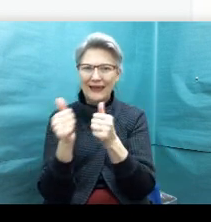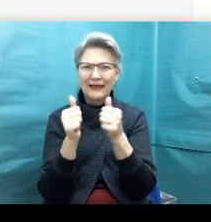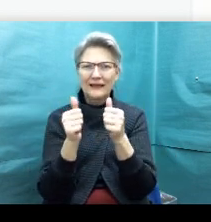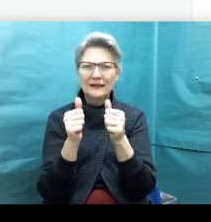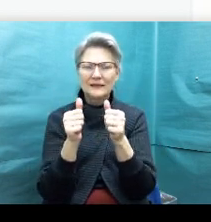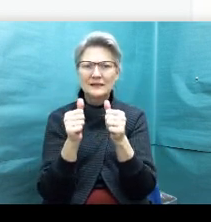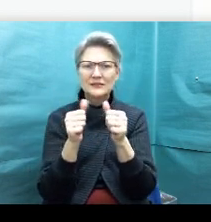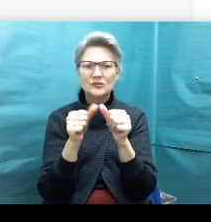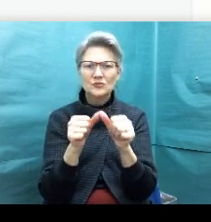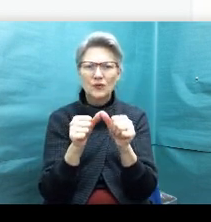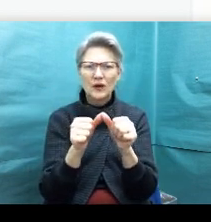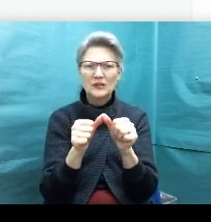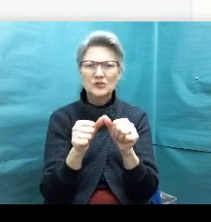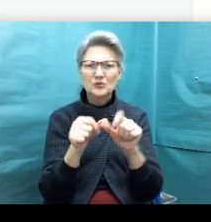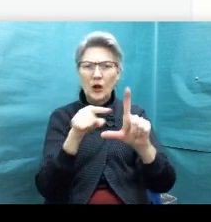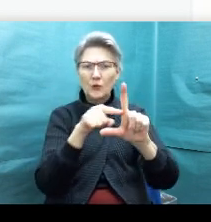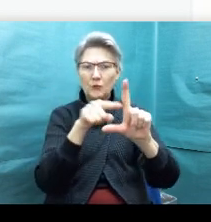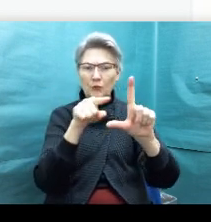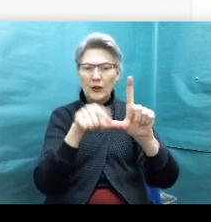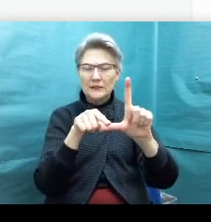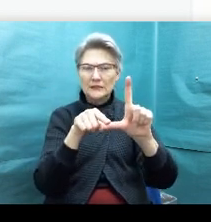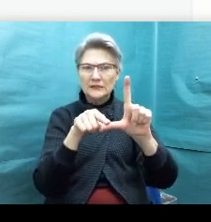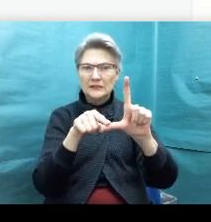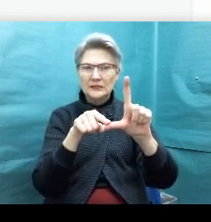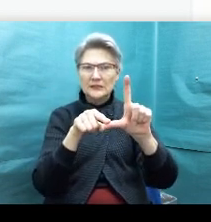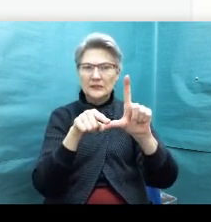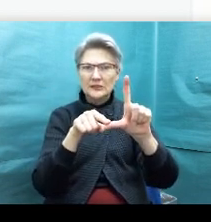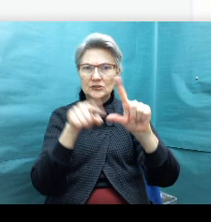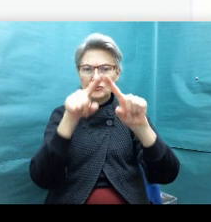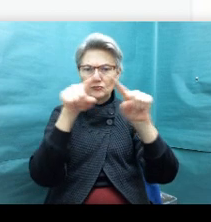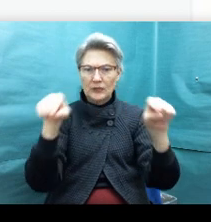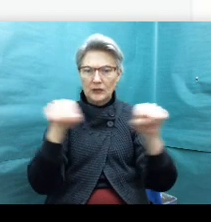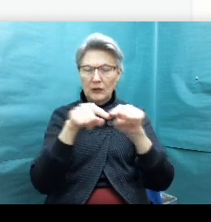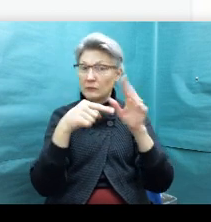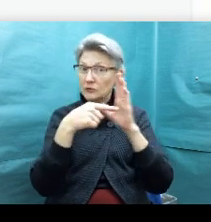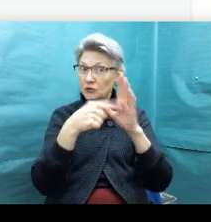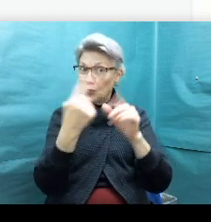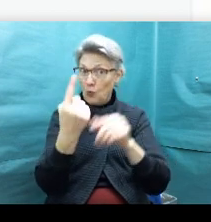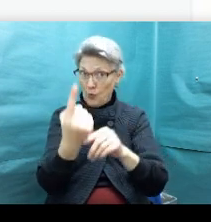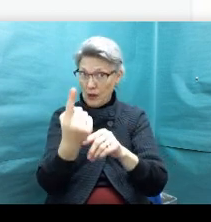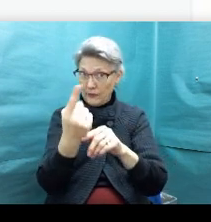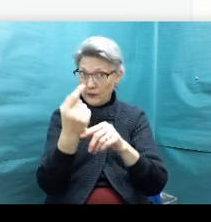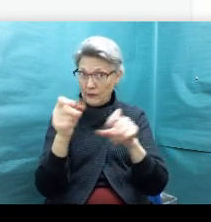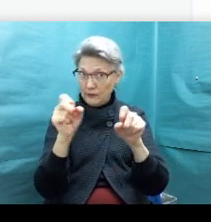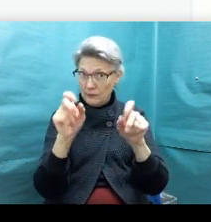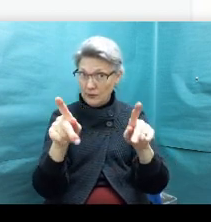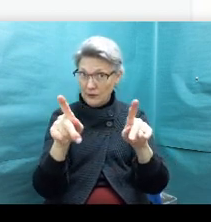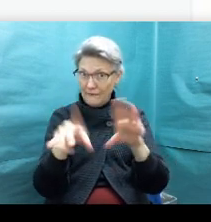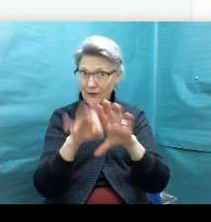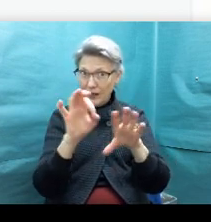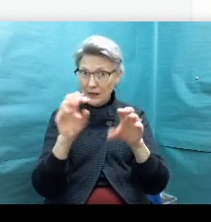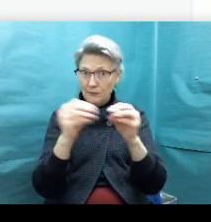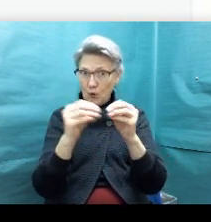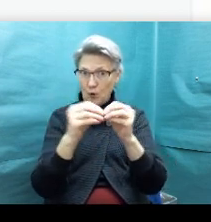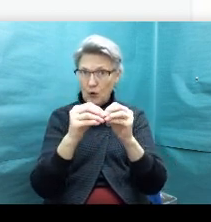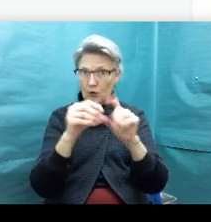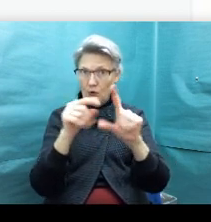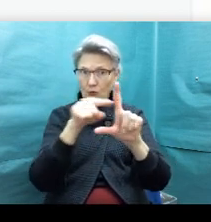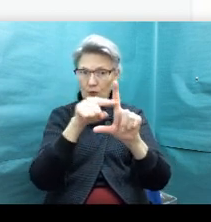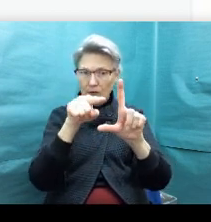right triangle. And again, I'm going to model one, and then you're going to have the opportunity to pause this video and find any additional right